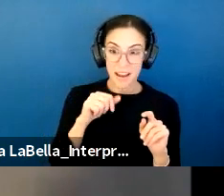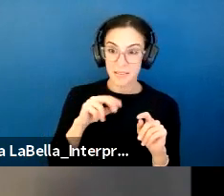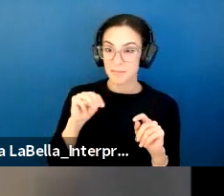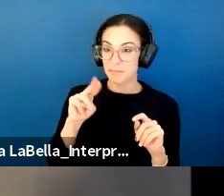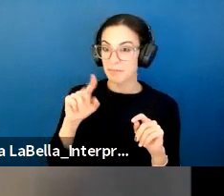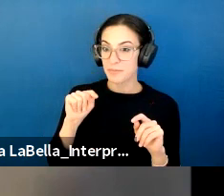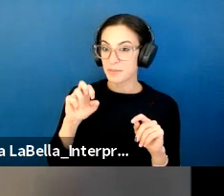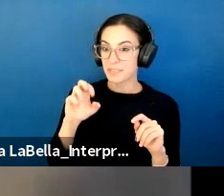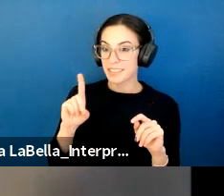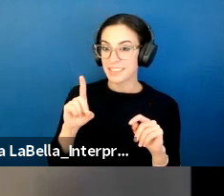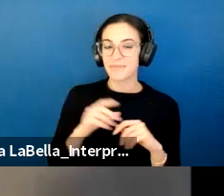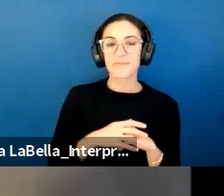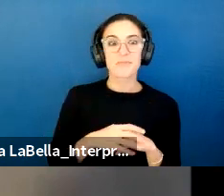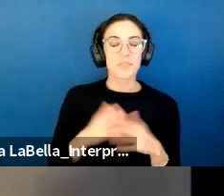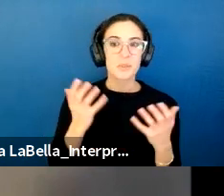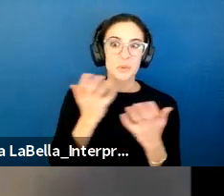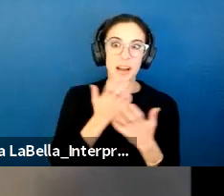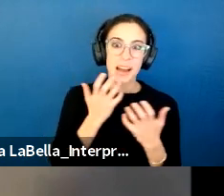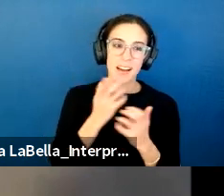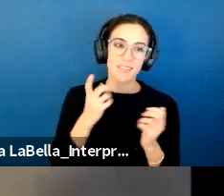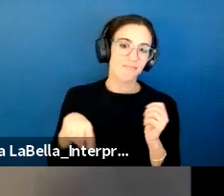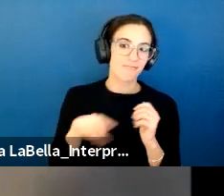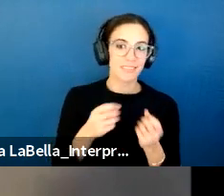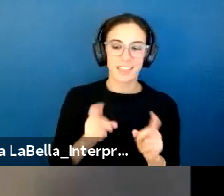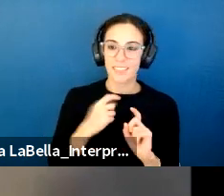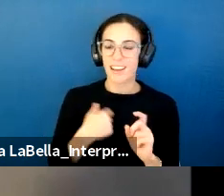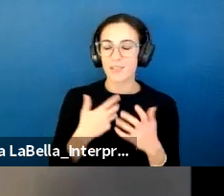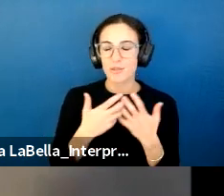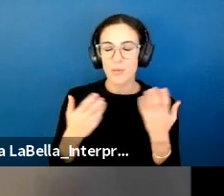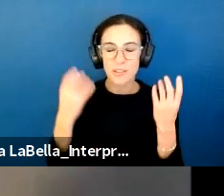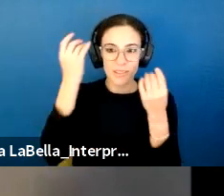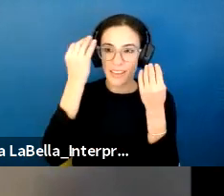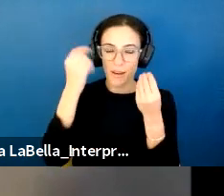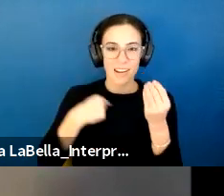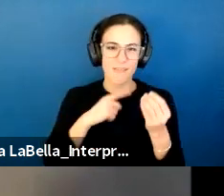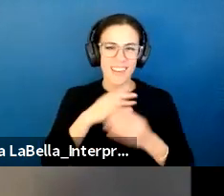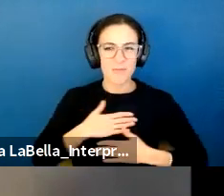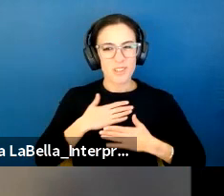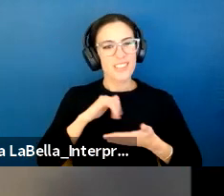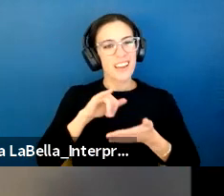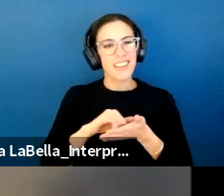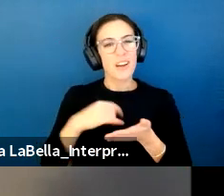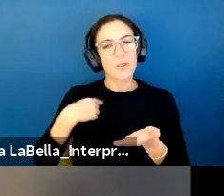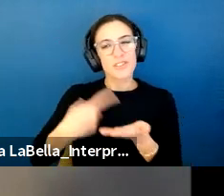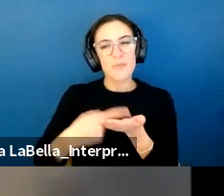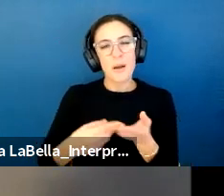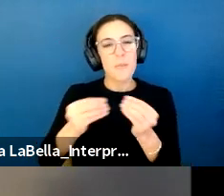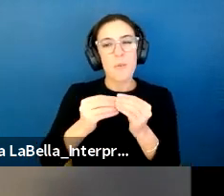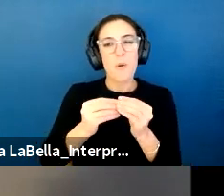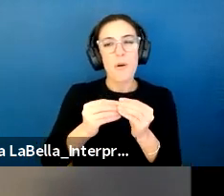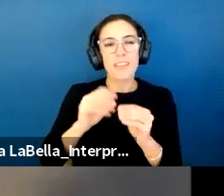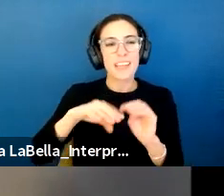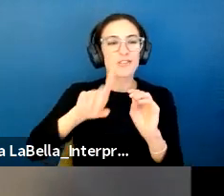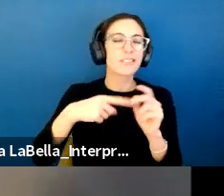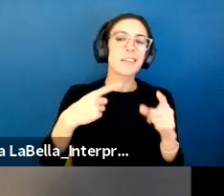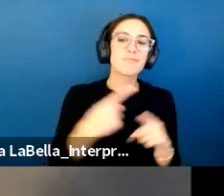Wow, you all have given us so much to think about, and I so appreciate that you've taken us beyond the sort of conventional eugenics story and really